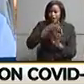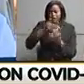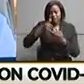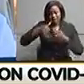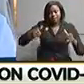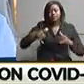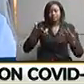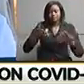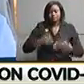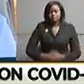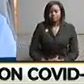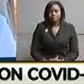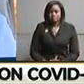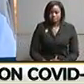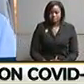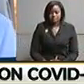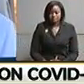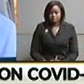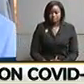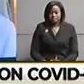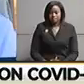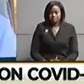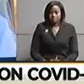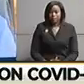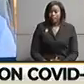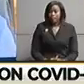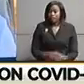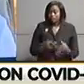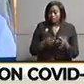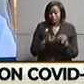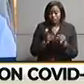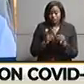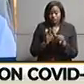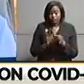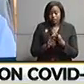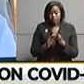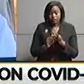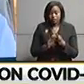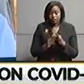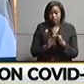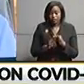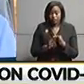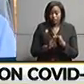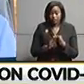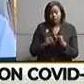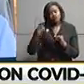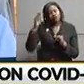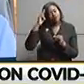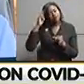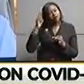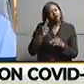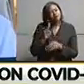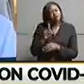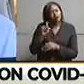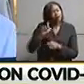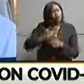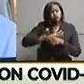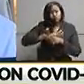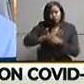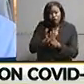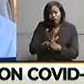it. But number three, remember, this virus only